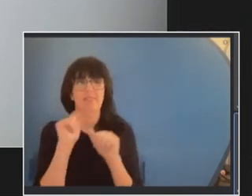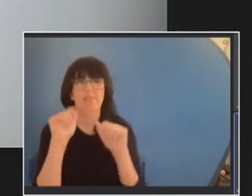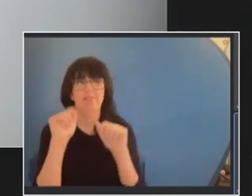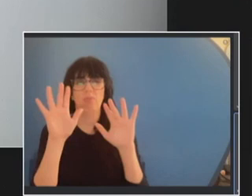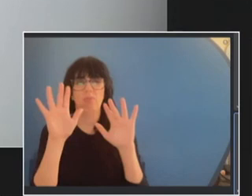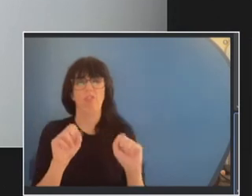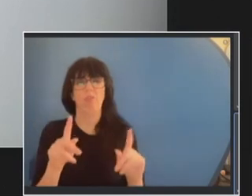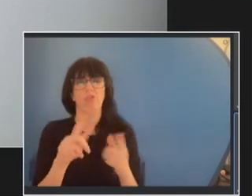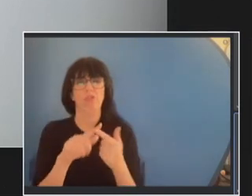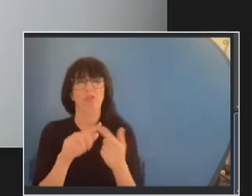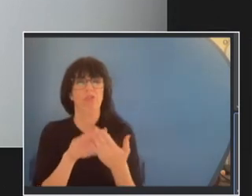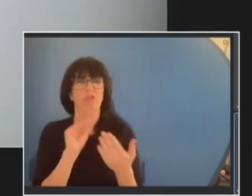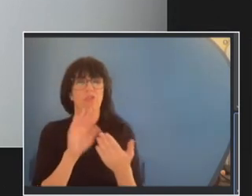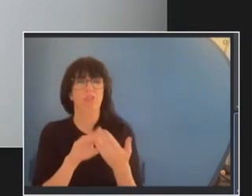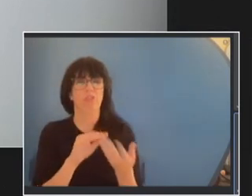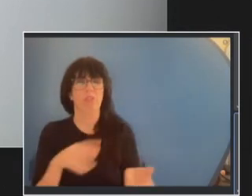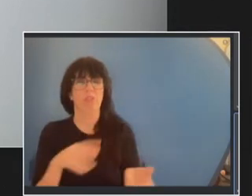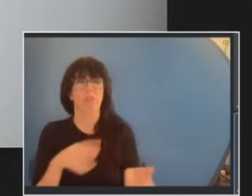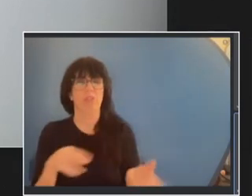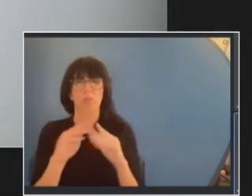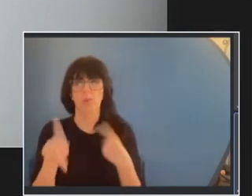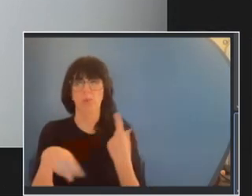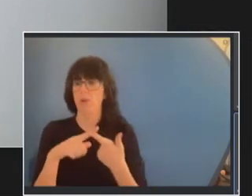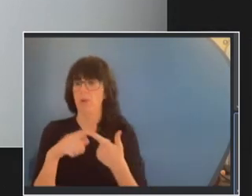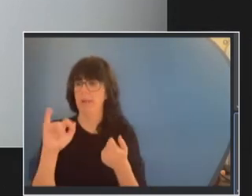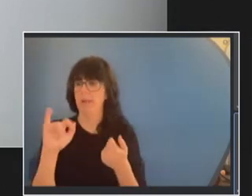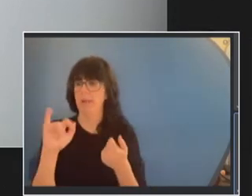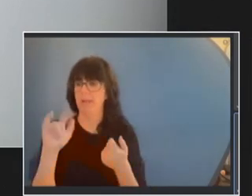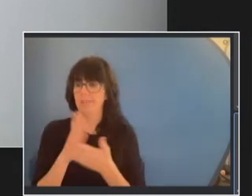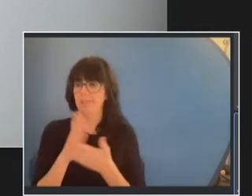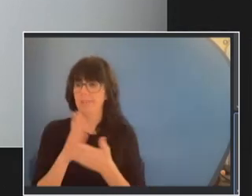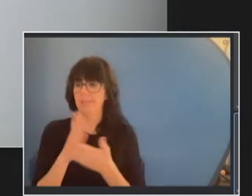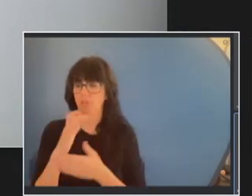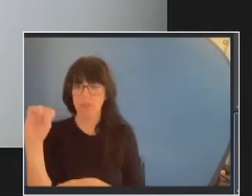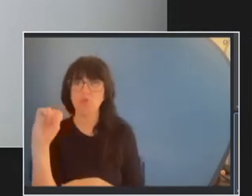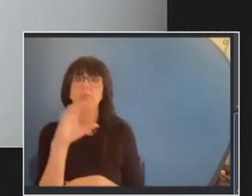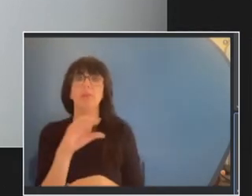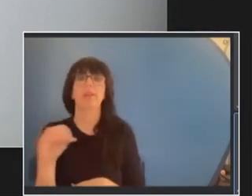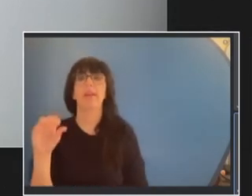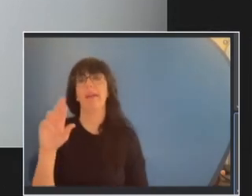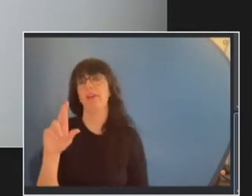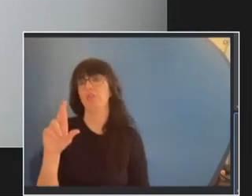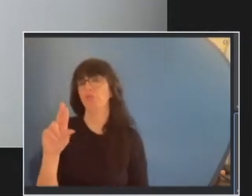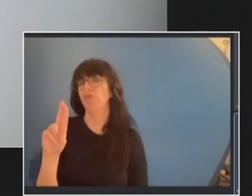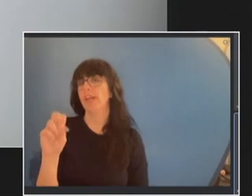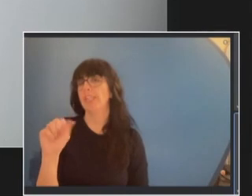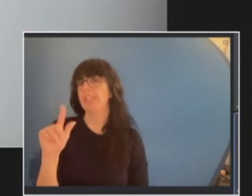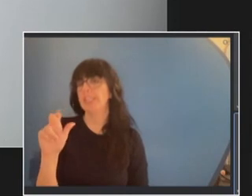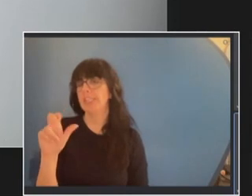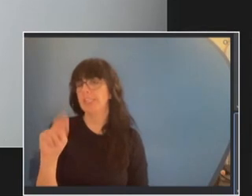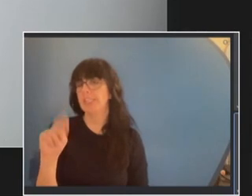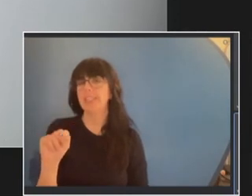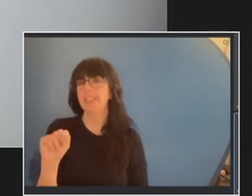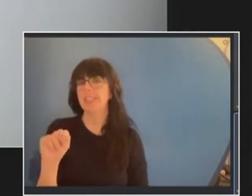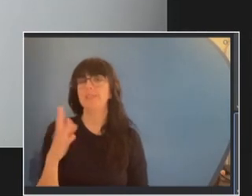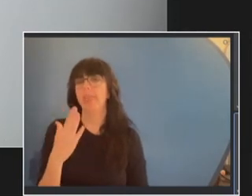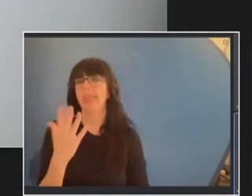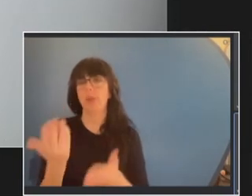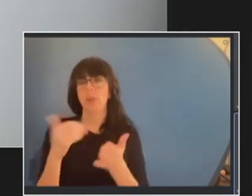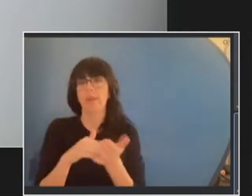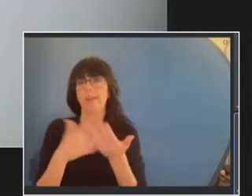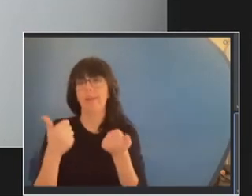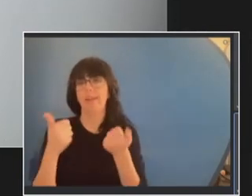learn more about the civil rights movement and Mr. Rustin. So thank you again, and have a wonderful